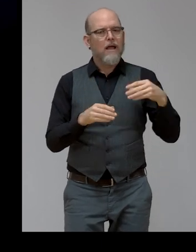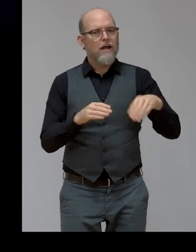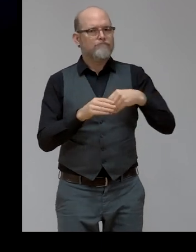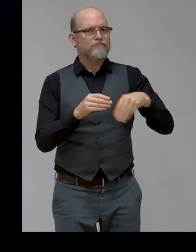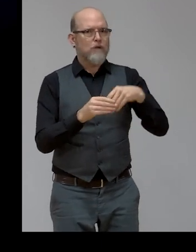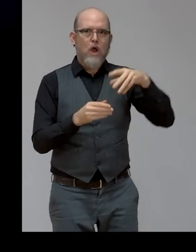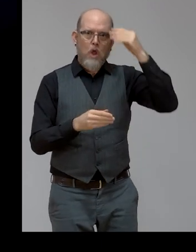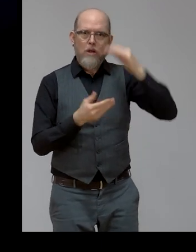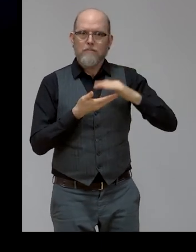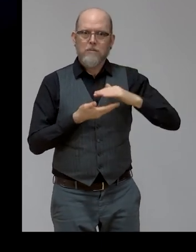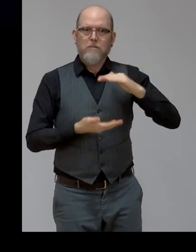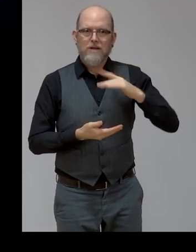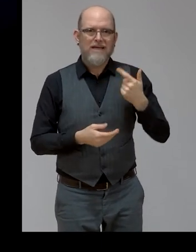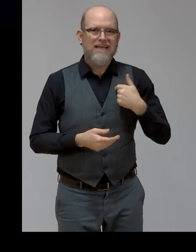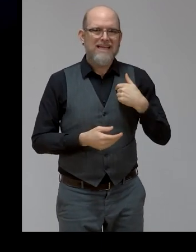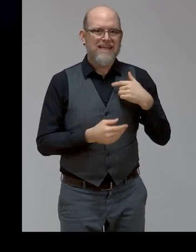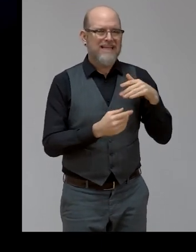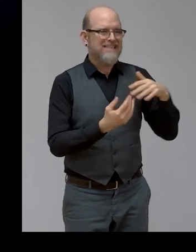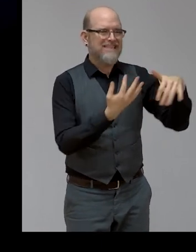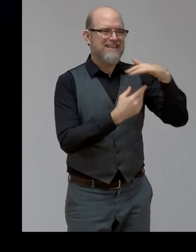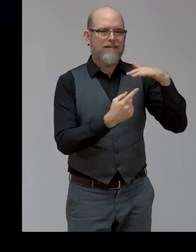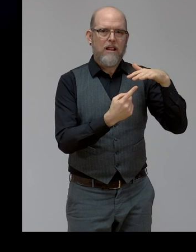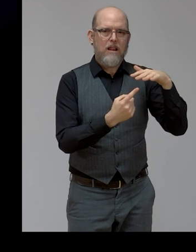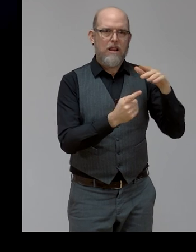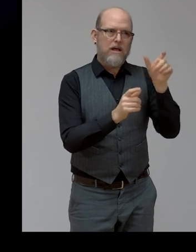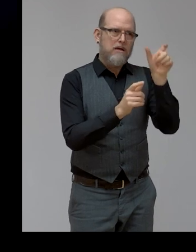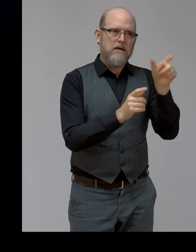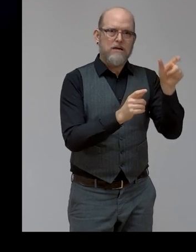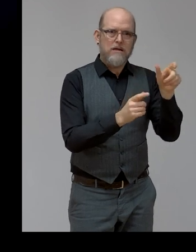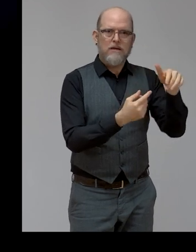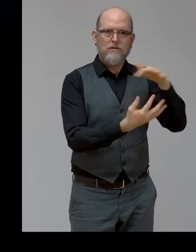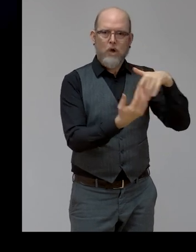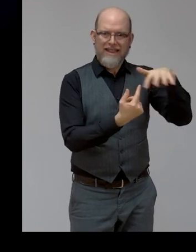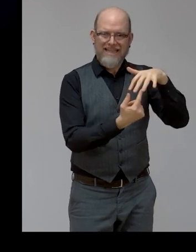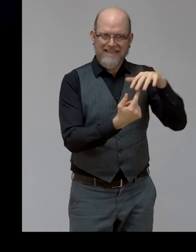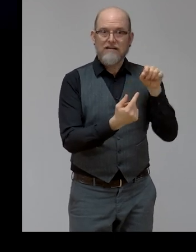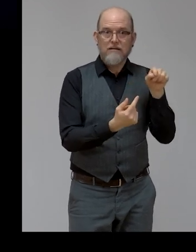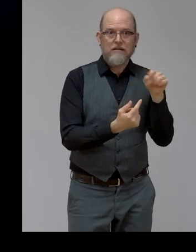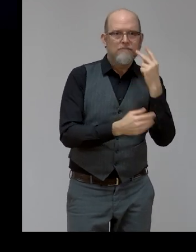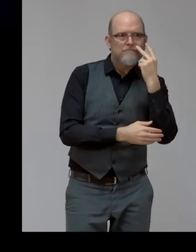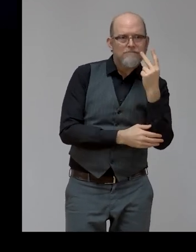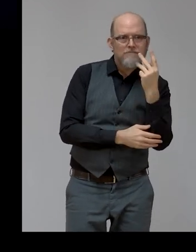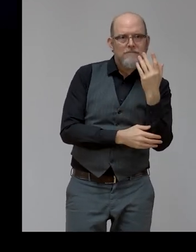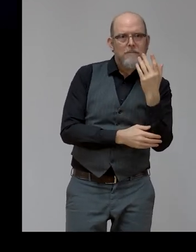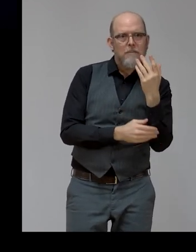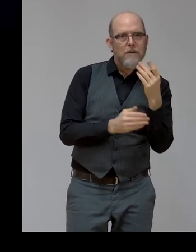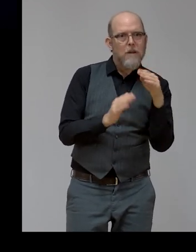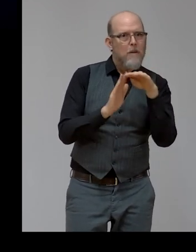you're working for, you know, we're designing programs to bring the barriers for people with